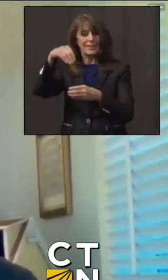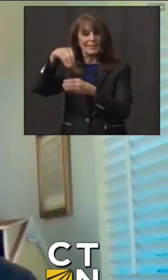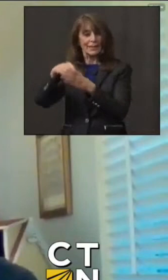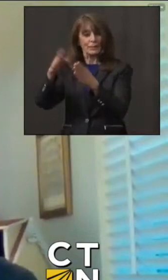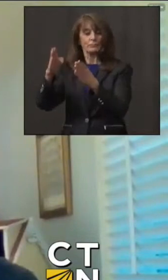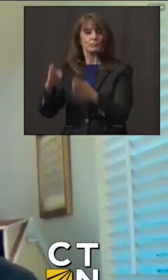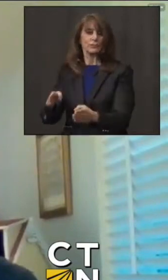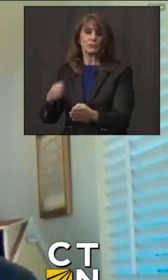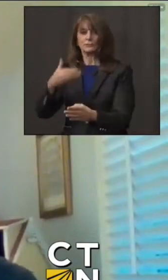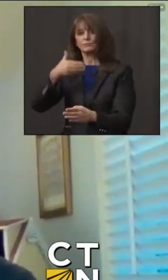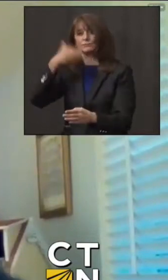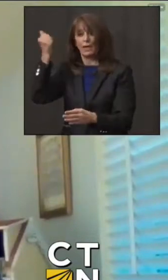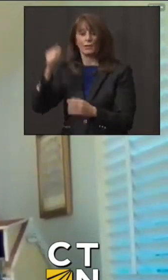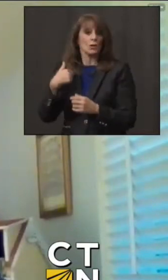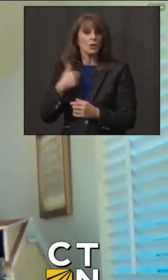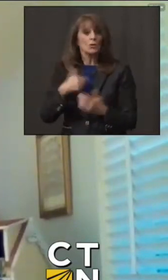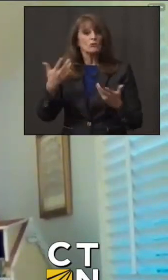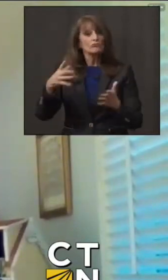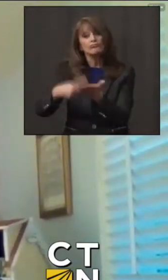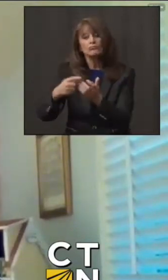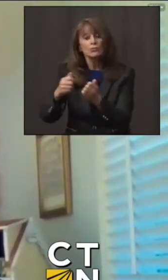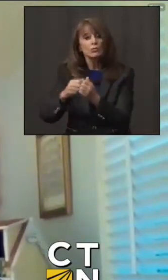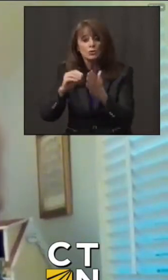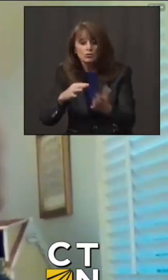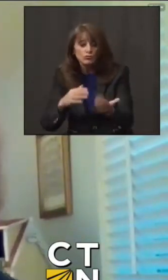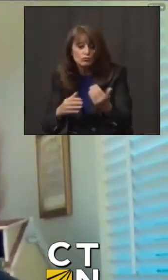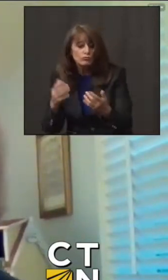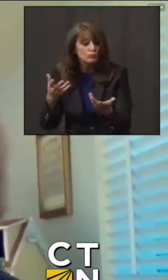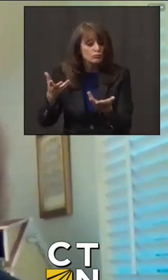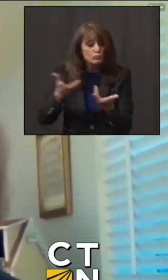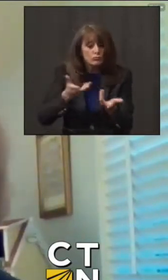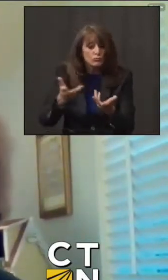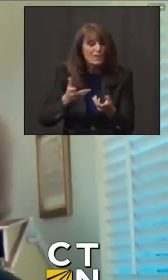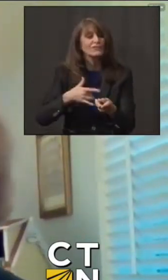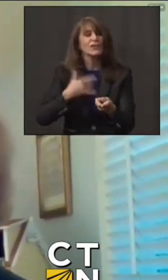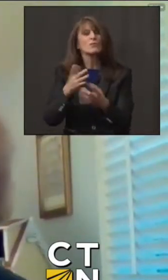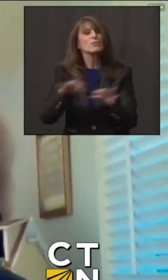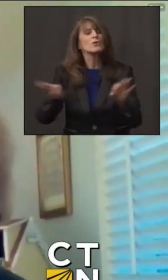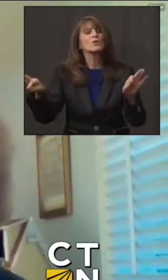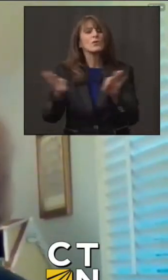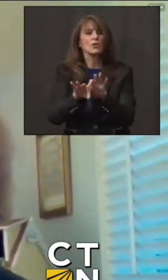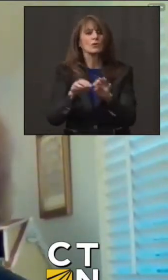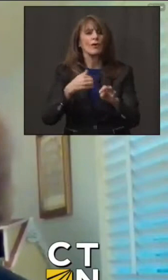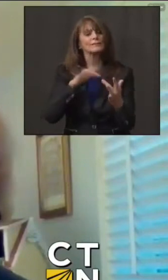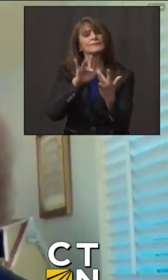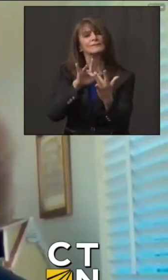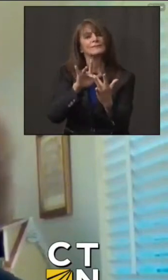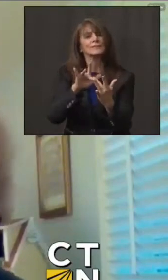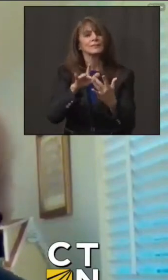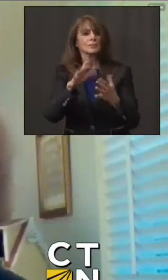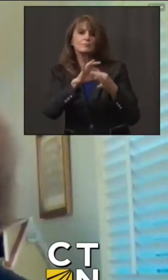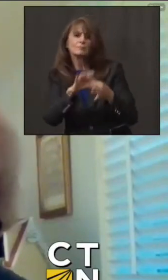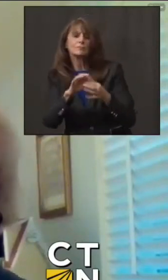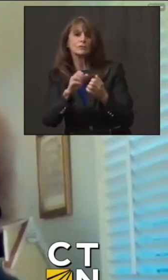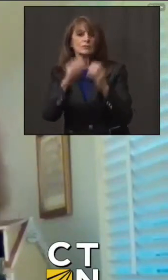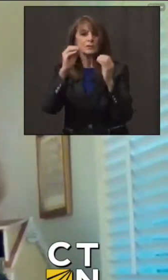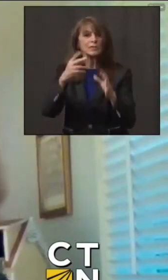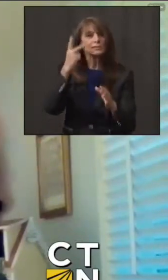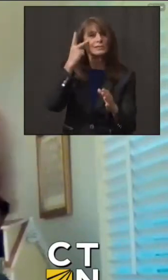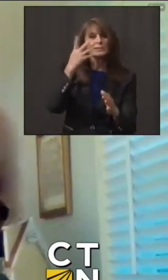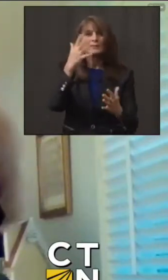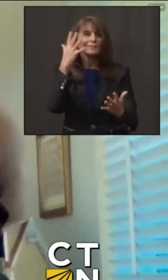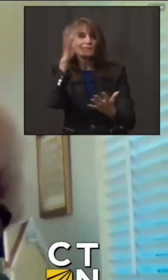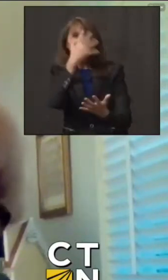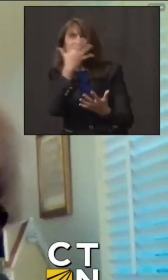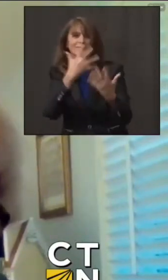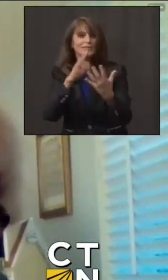from the kids themselves, it's so important for them to have that relationship with the teacher and